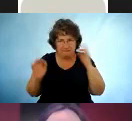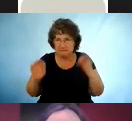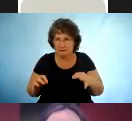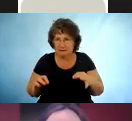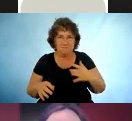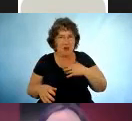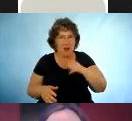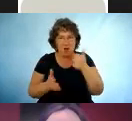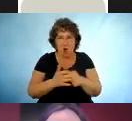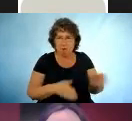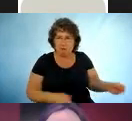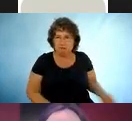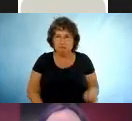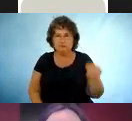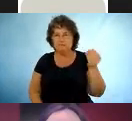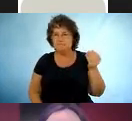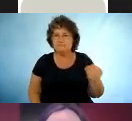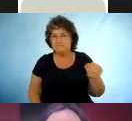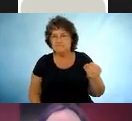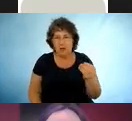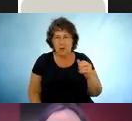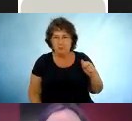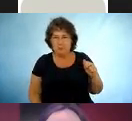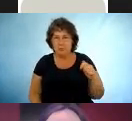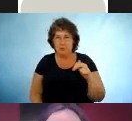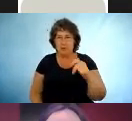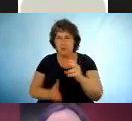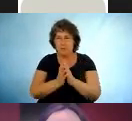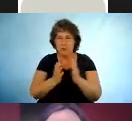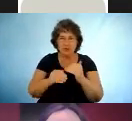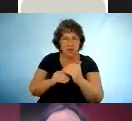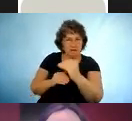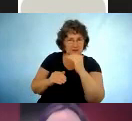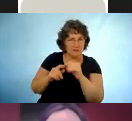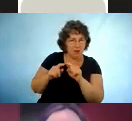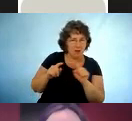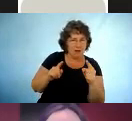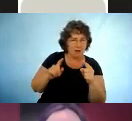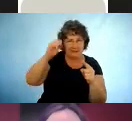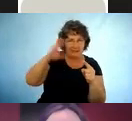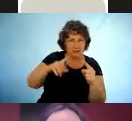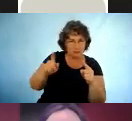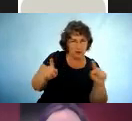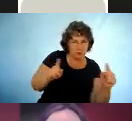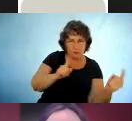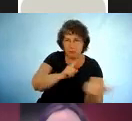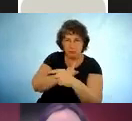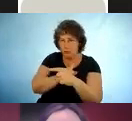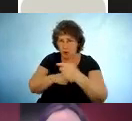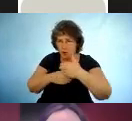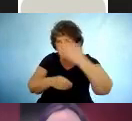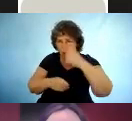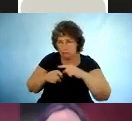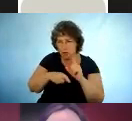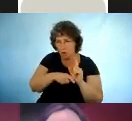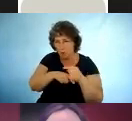started up that bookshelf. Then I slipped past the teacher and over the pane of the window before they could close it